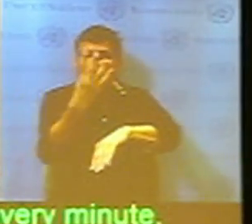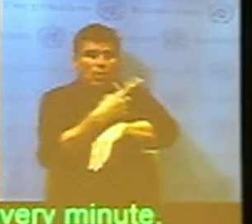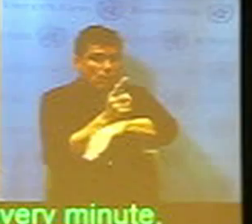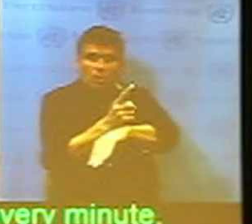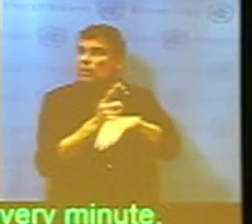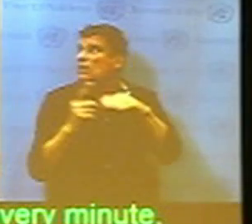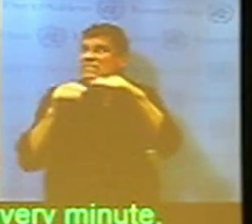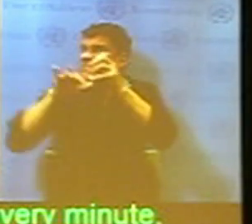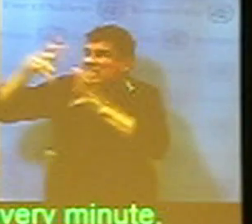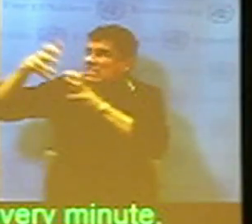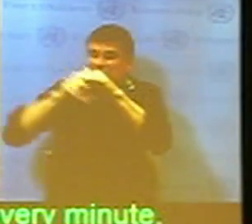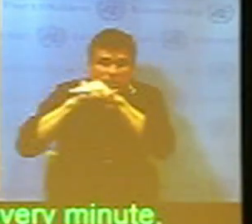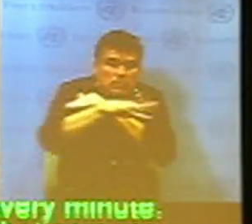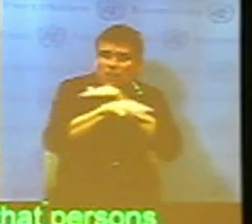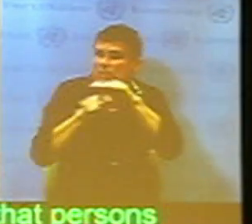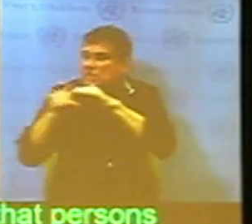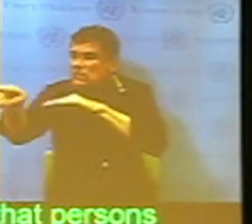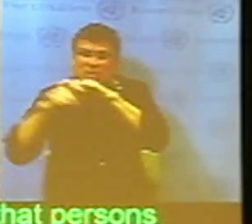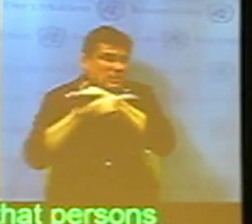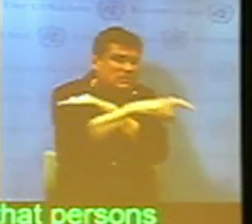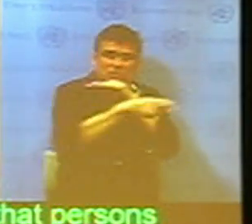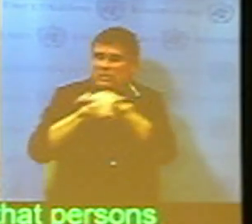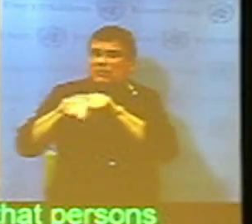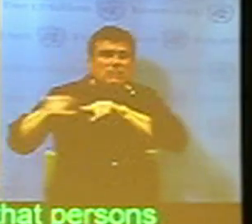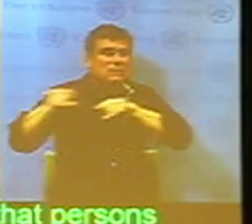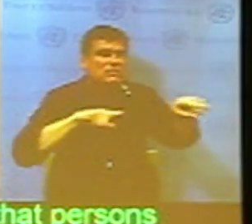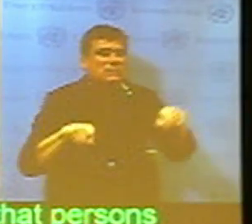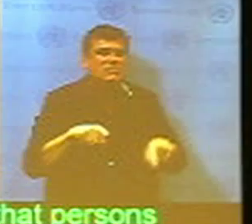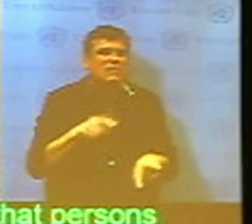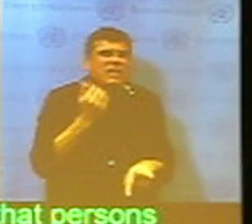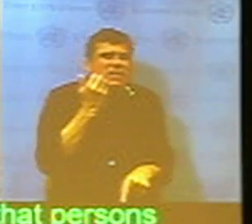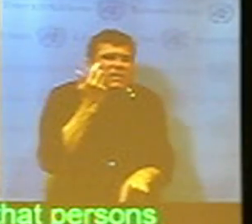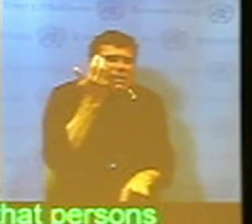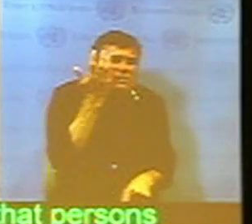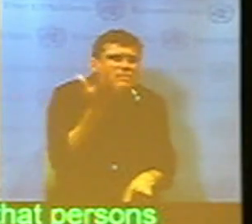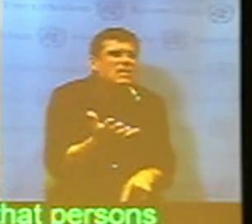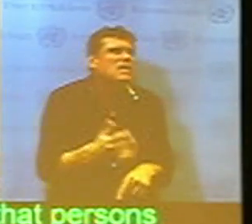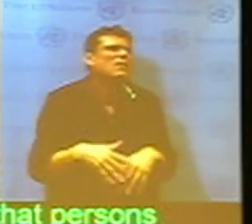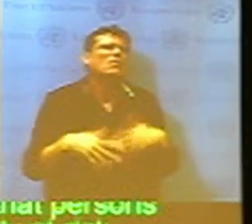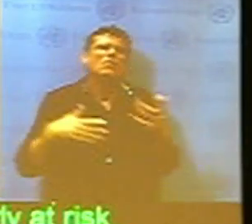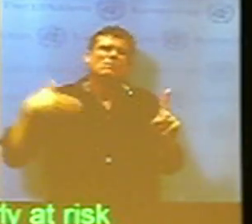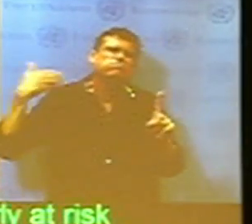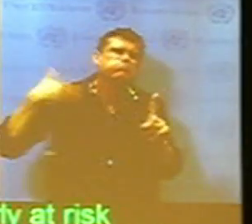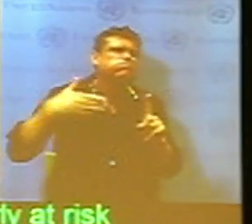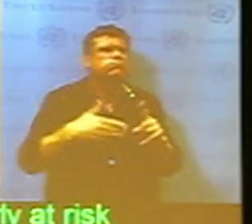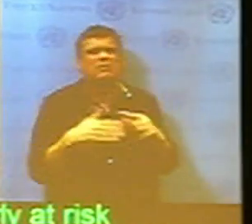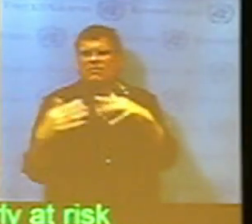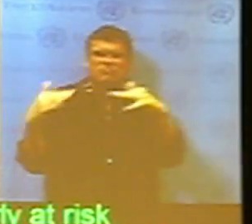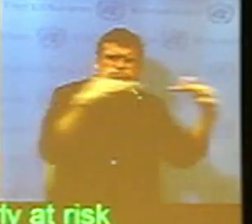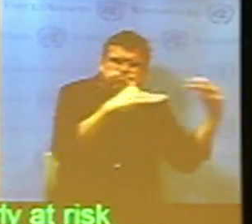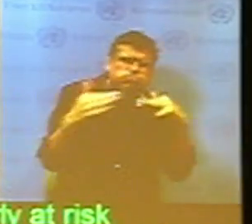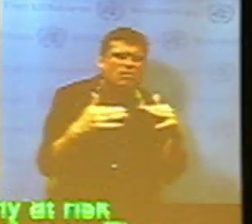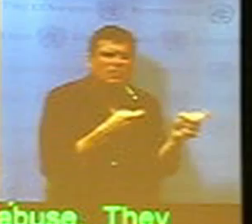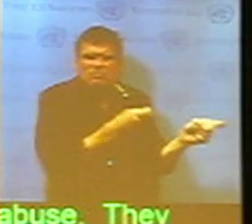risk of violence, exploitation and abuse. They face barriers to accessing essential protection and